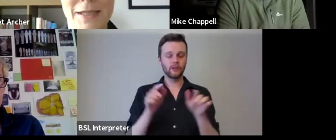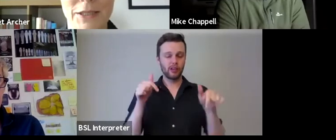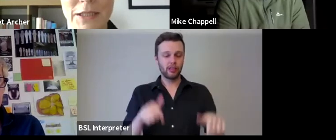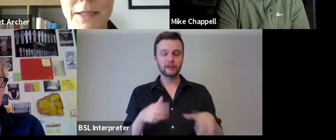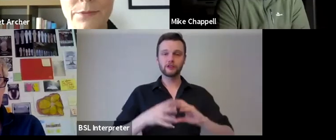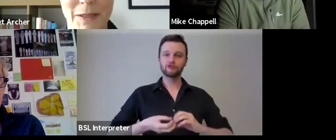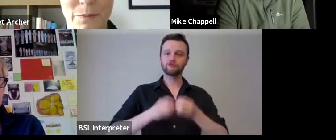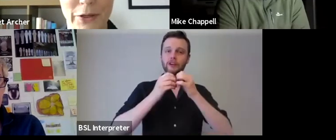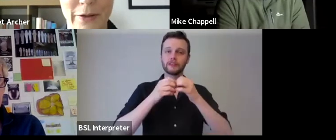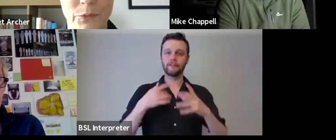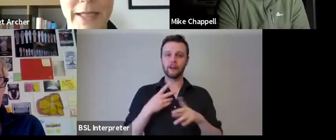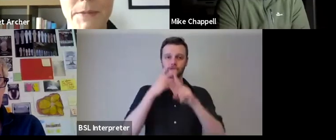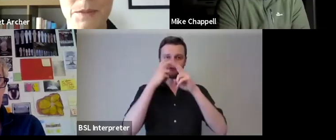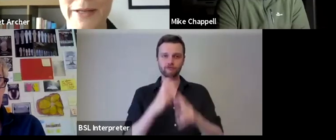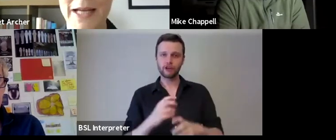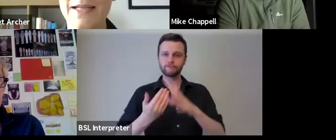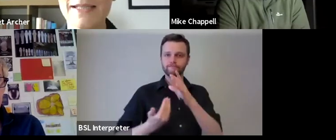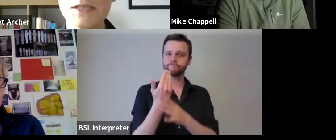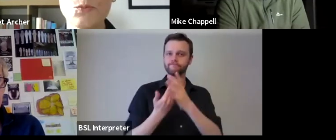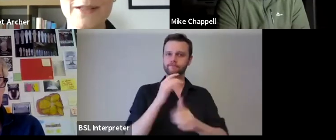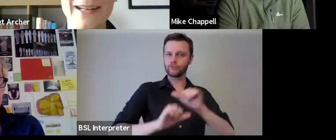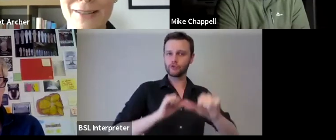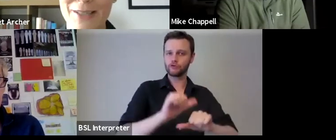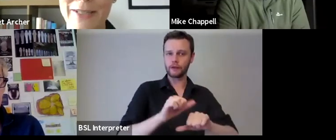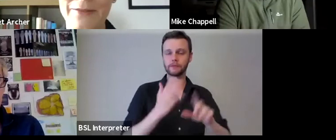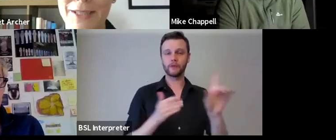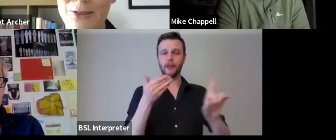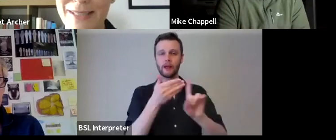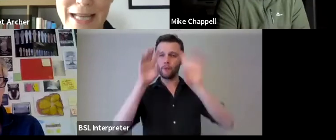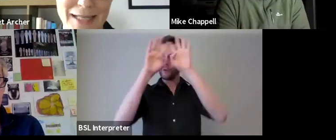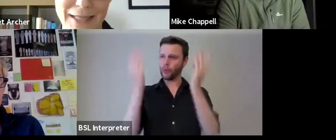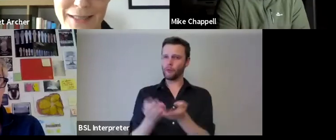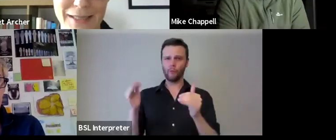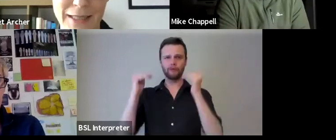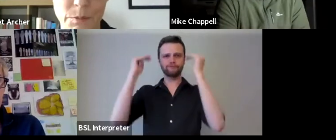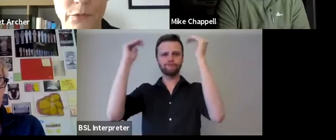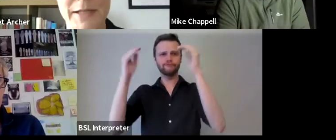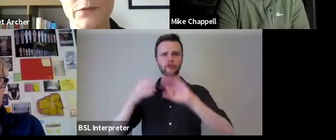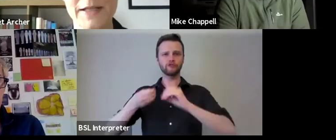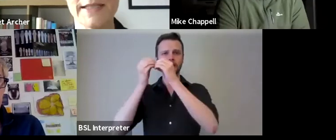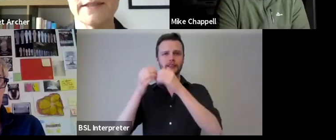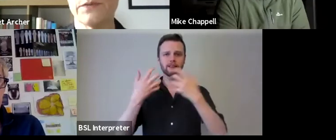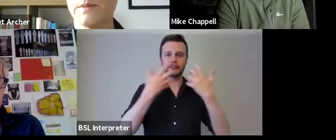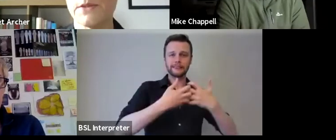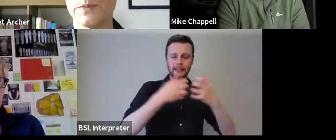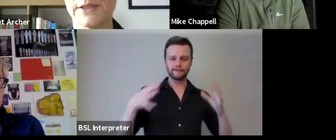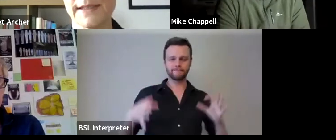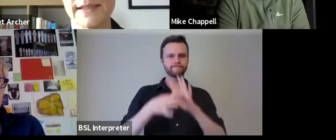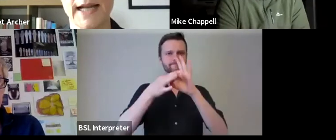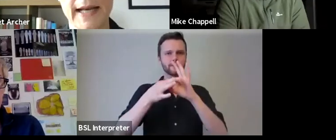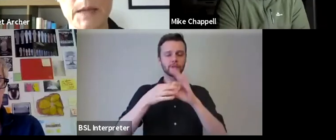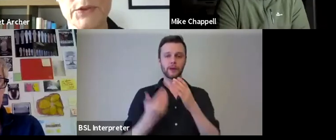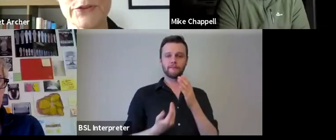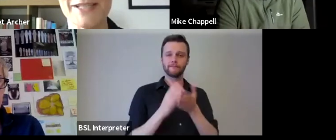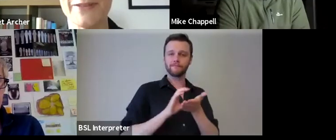ambitious research and development programme which aims to bring the city's world-class creative industries and tech sectors together, providing funding and development